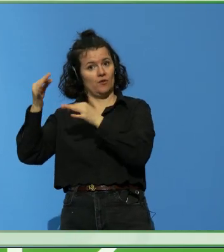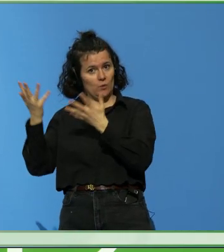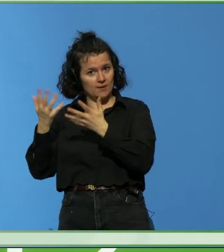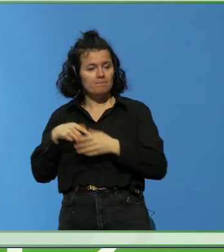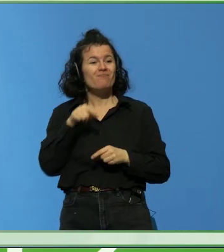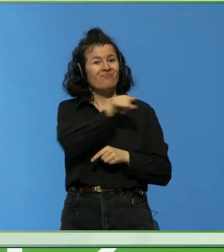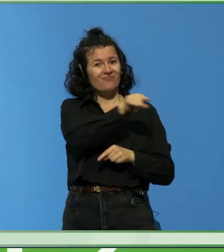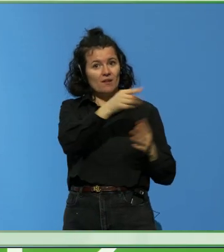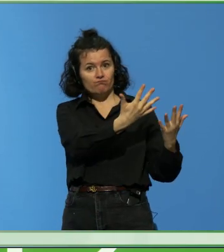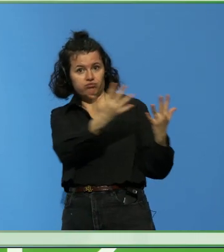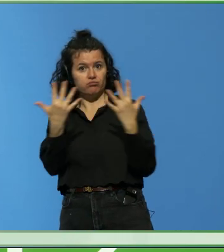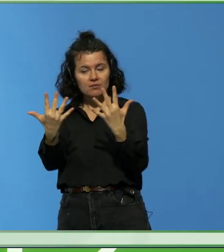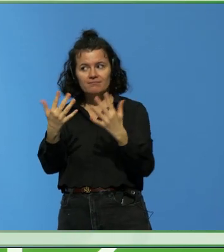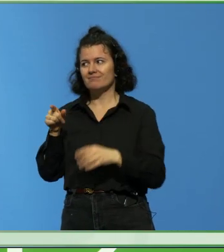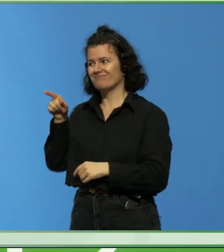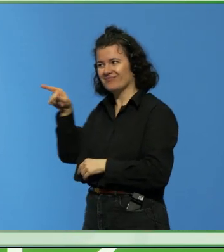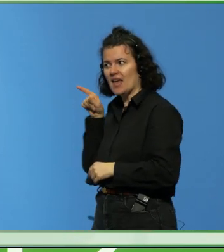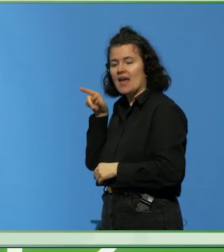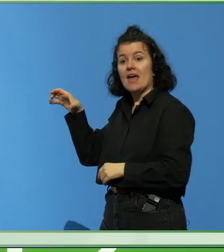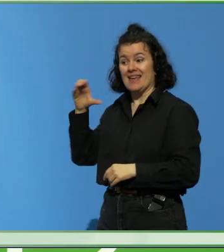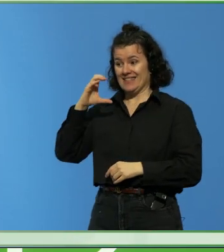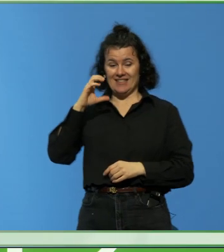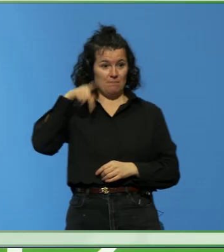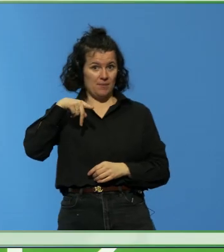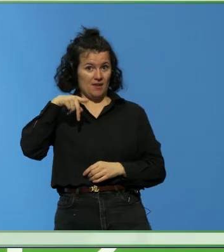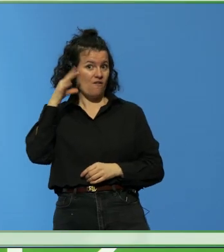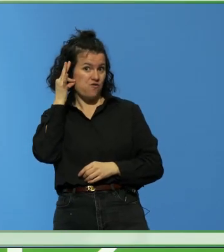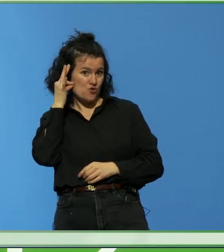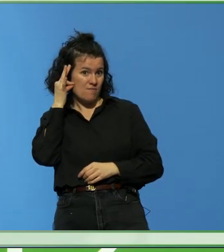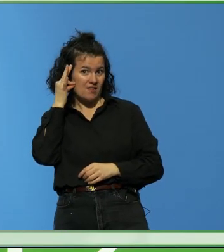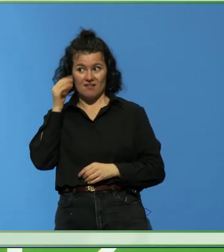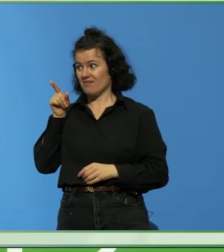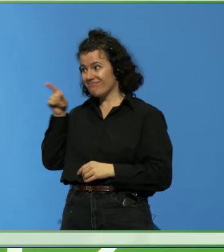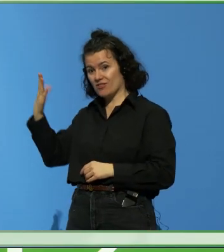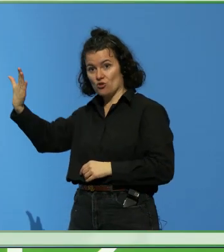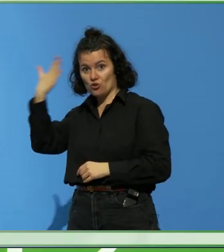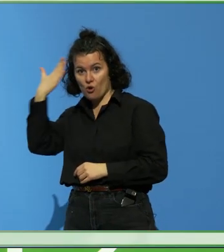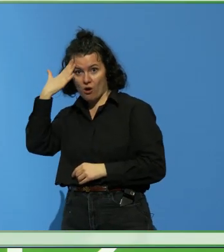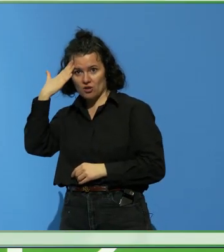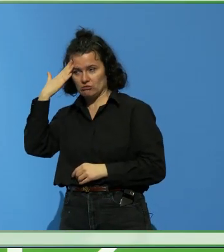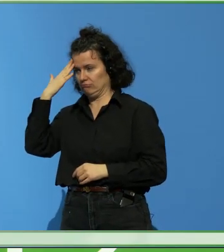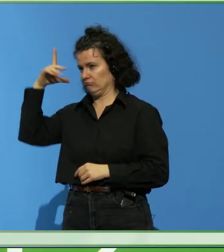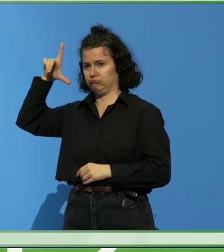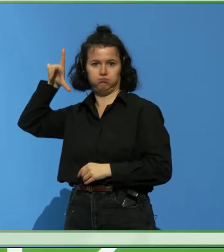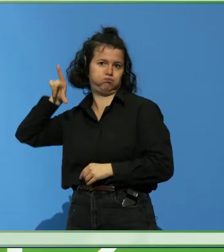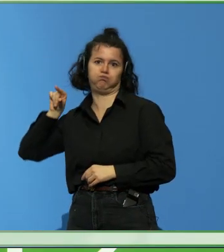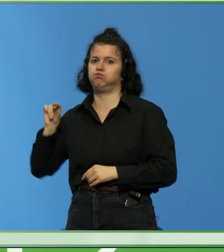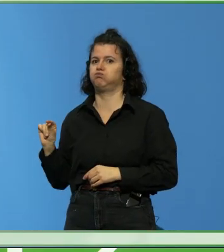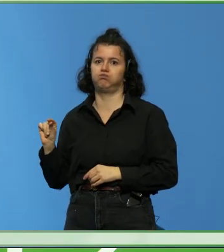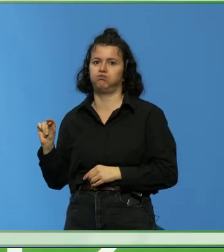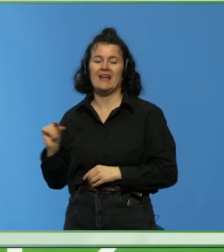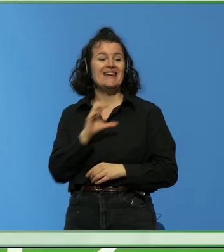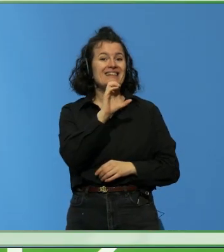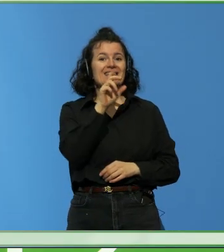extreme lack of professional knowledge about CP. Women that were interviewed had diverse types of